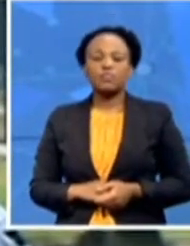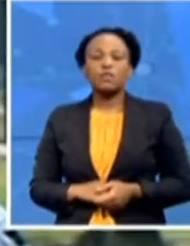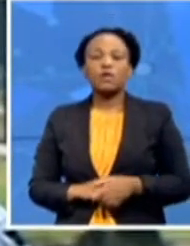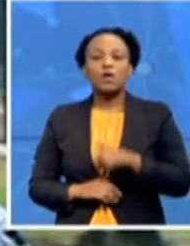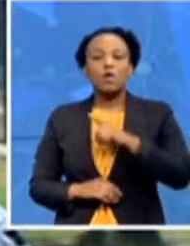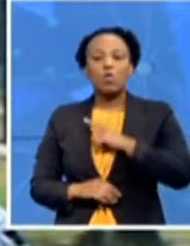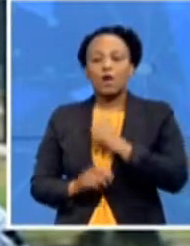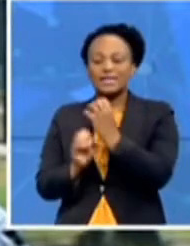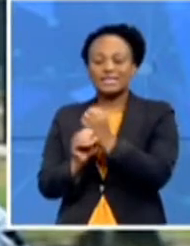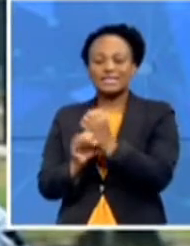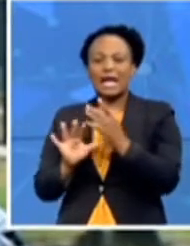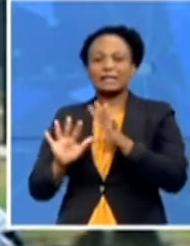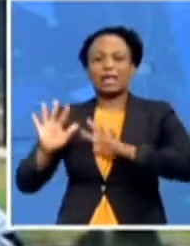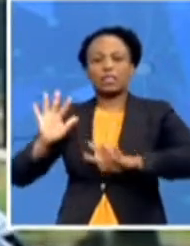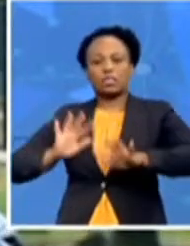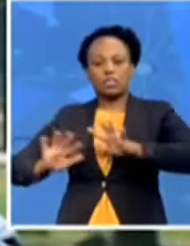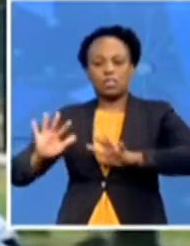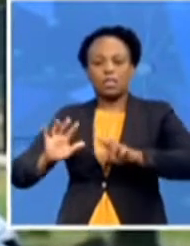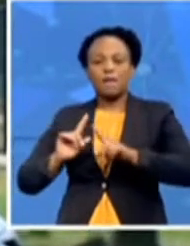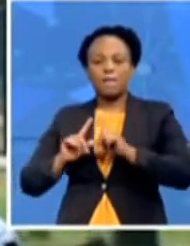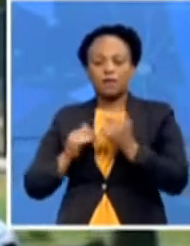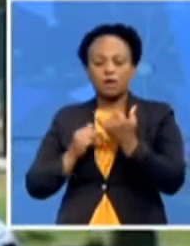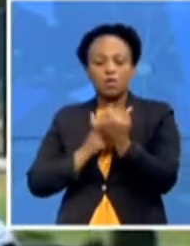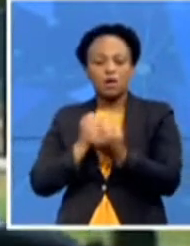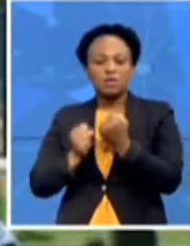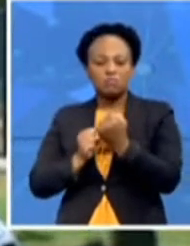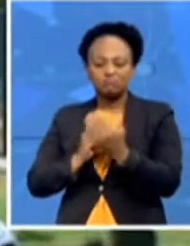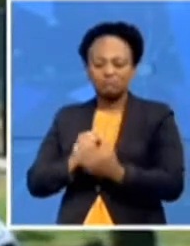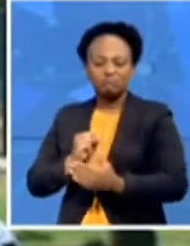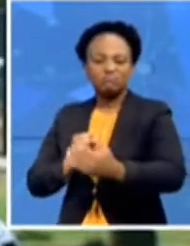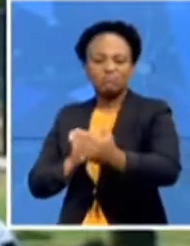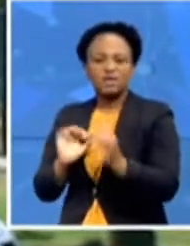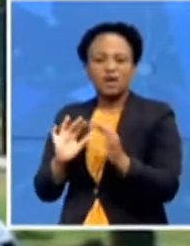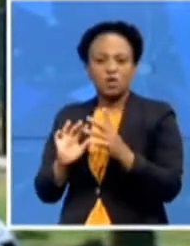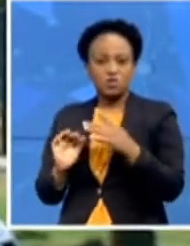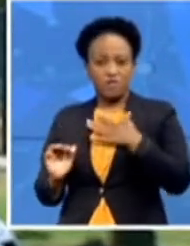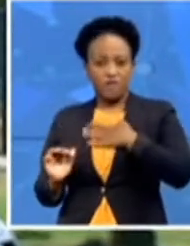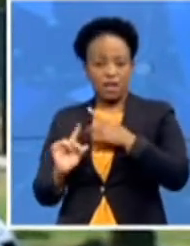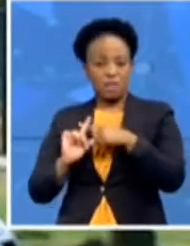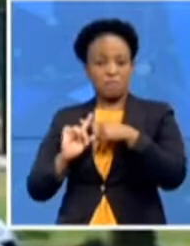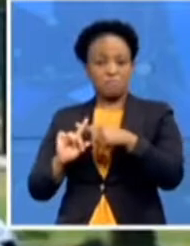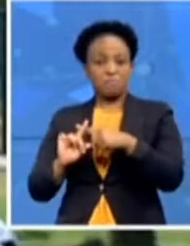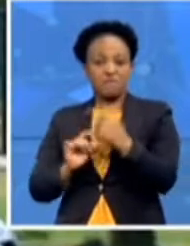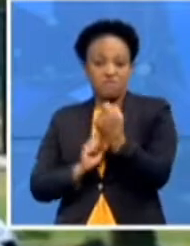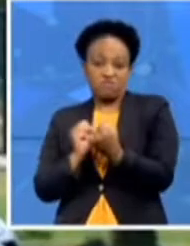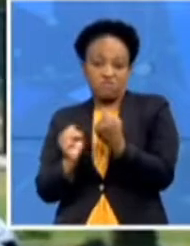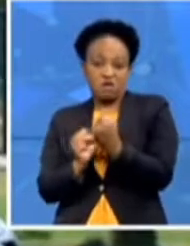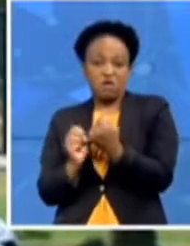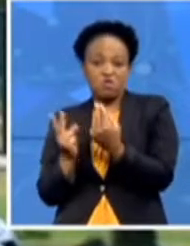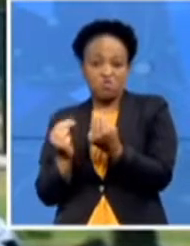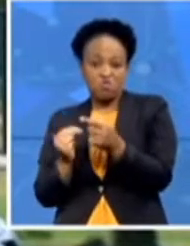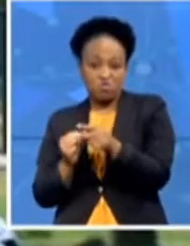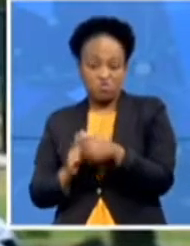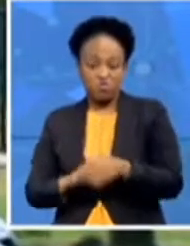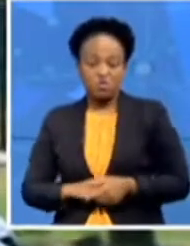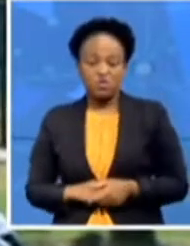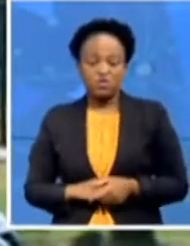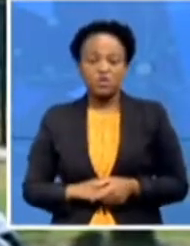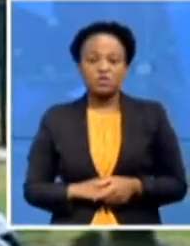you have aspirations or do you feel positive about this upcoming year? Kim, if you come from a background such as mine, from a